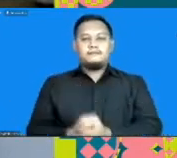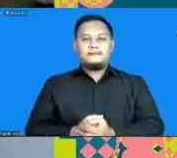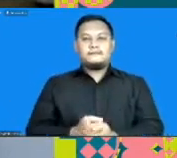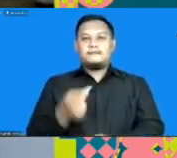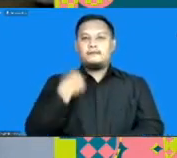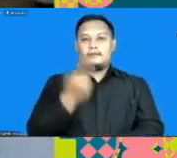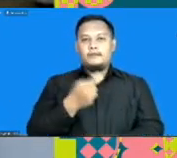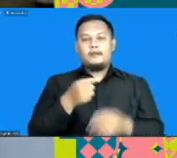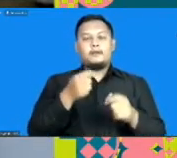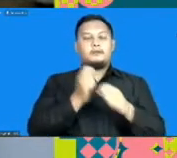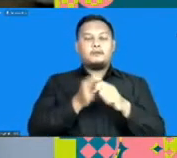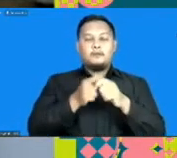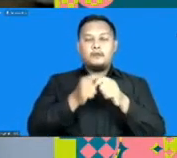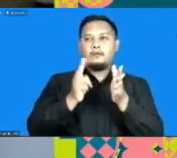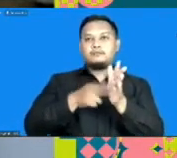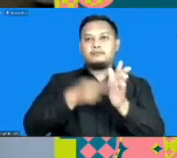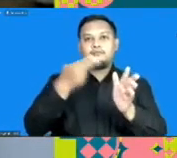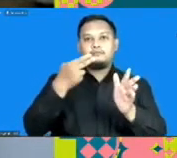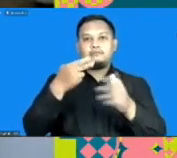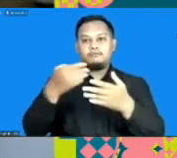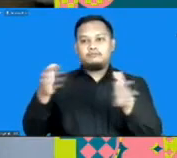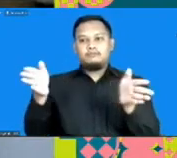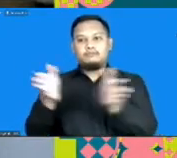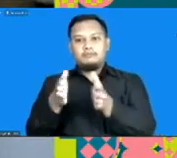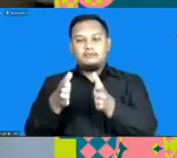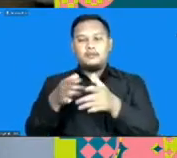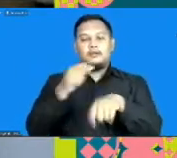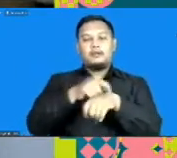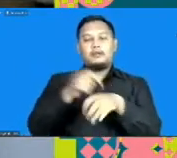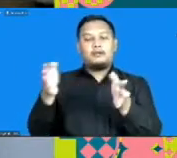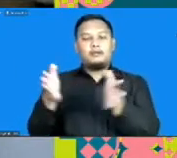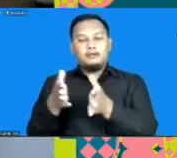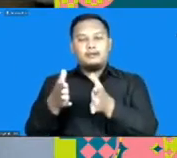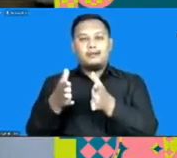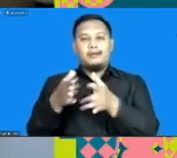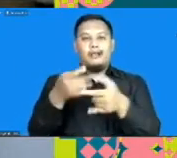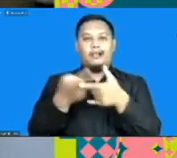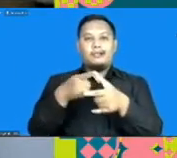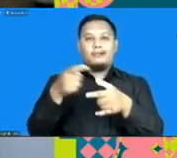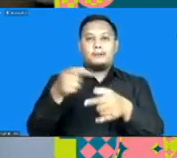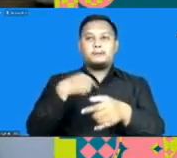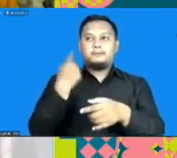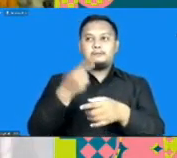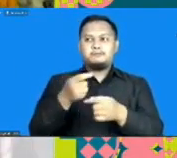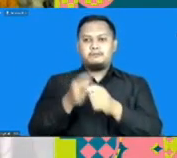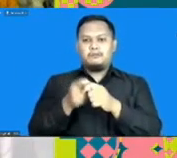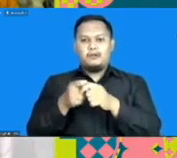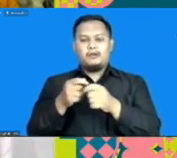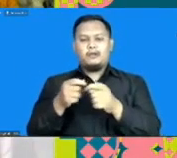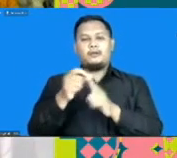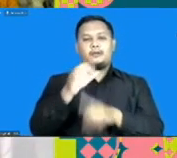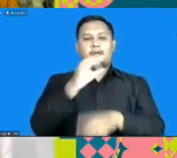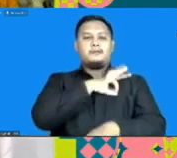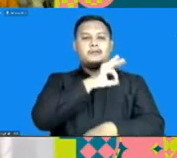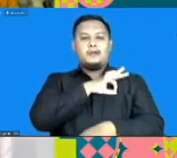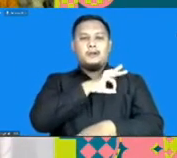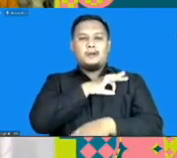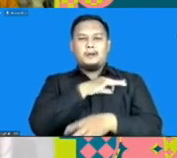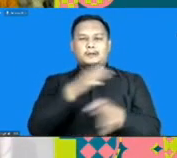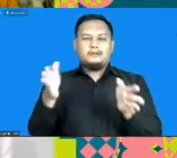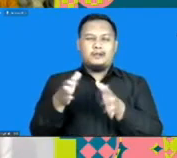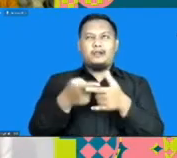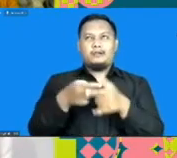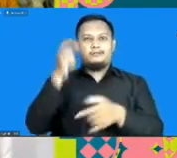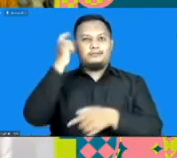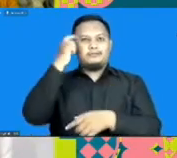employer, your society is not happy, then after 5 years, 3 years, then your company will fail. I'm so glad you're in yeah. the state sector. I'm yeah. so glad you're helping the government